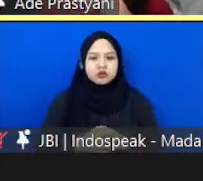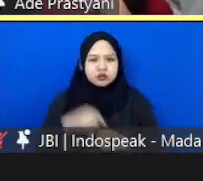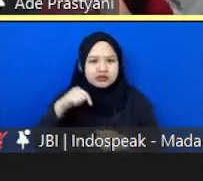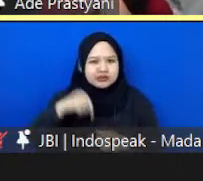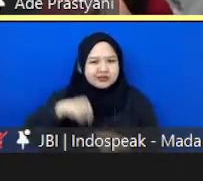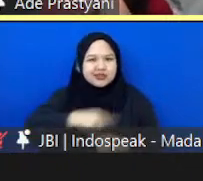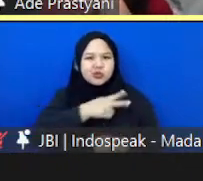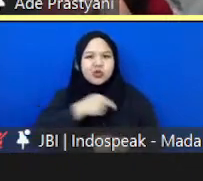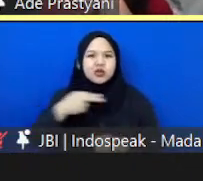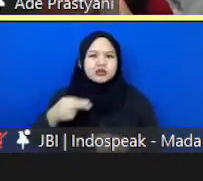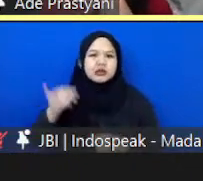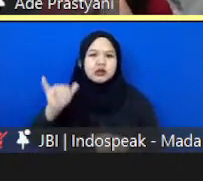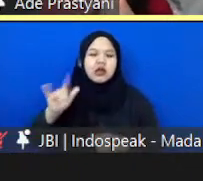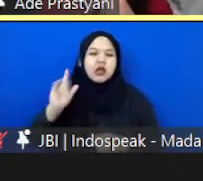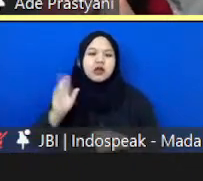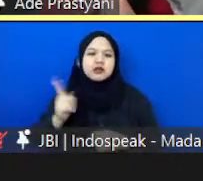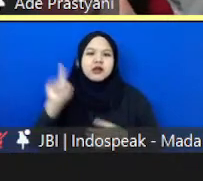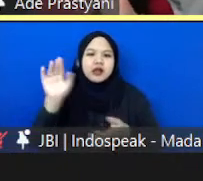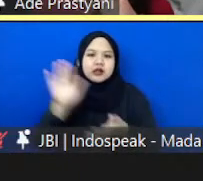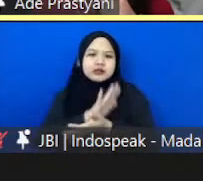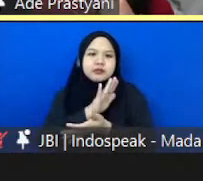this. Slide.